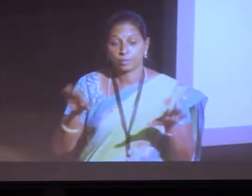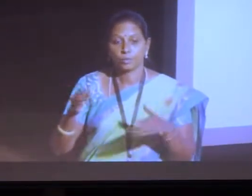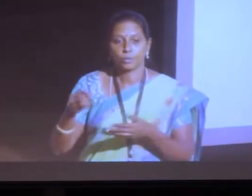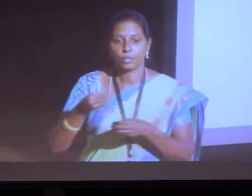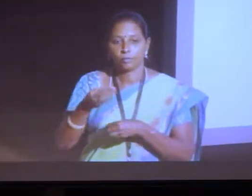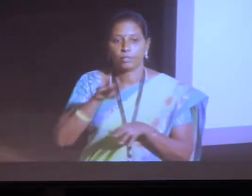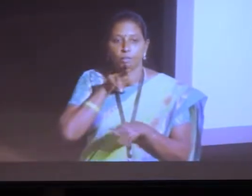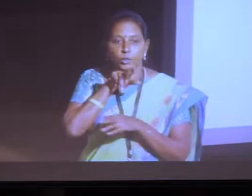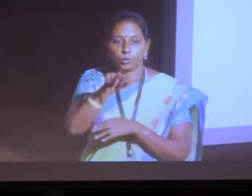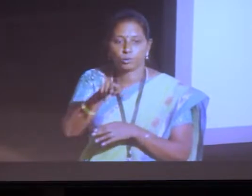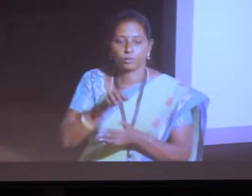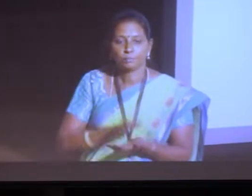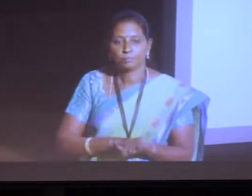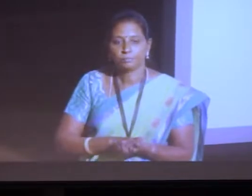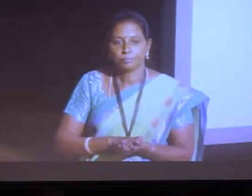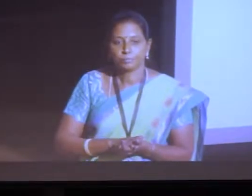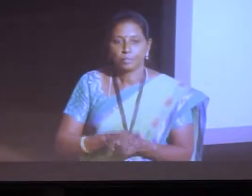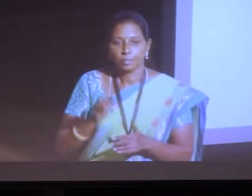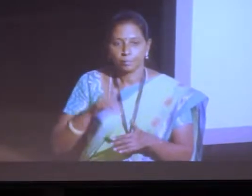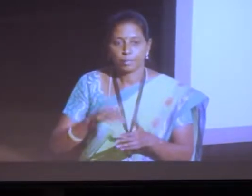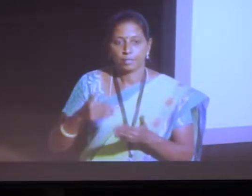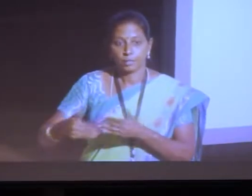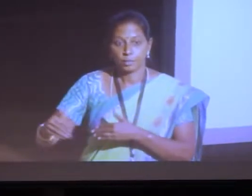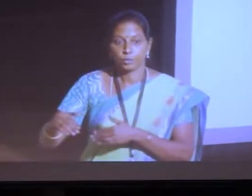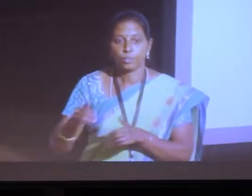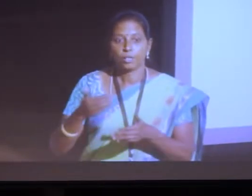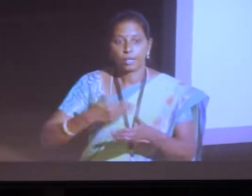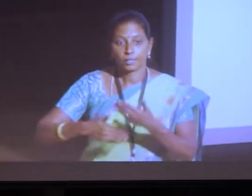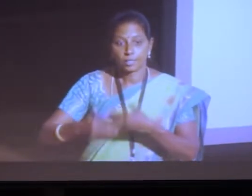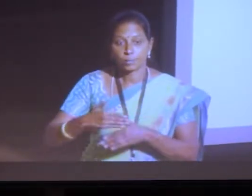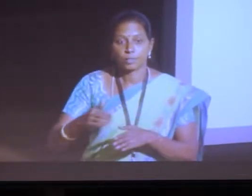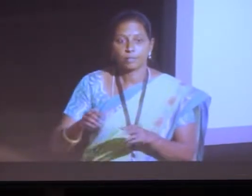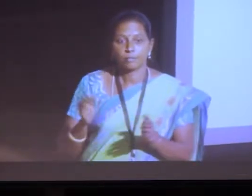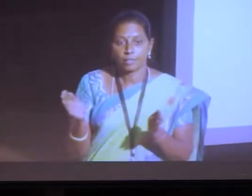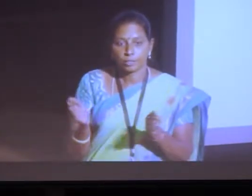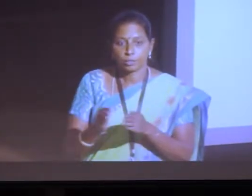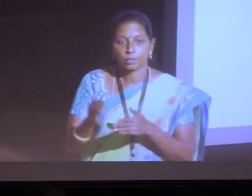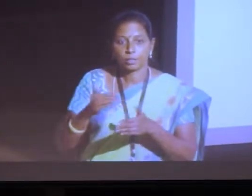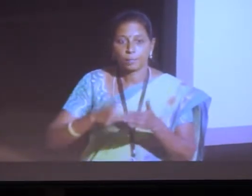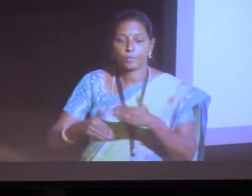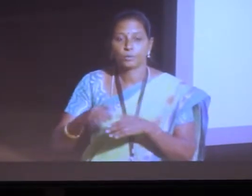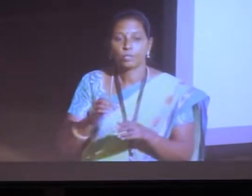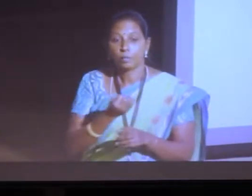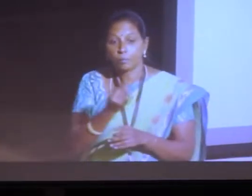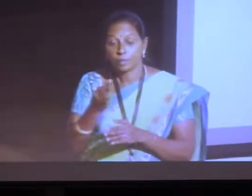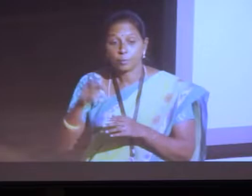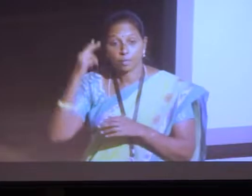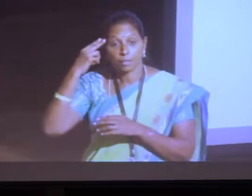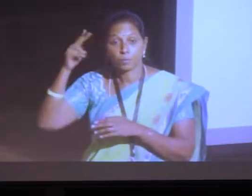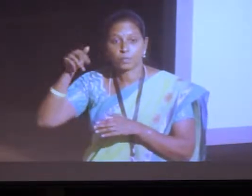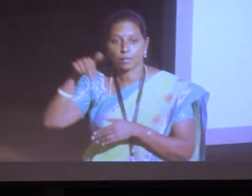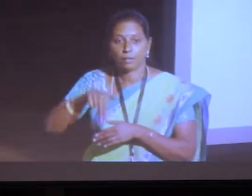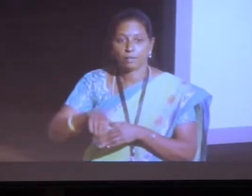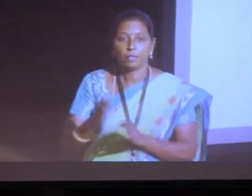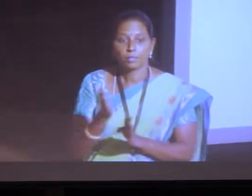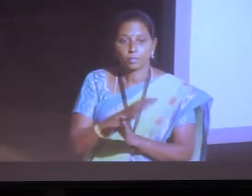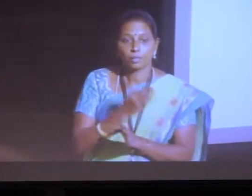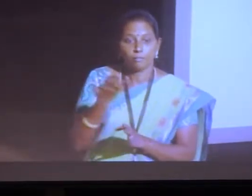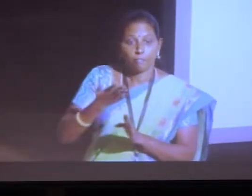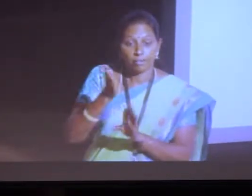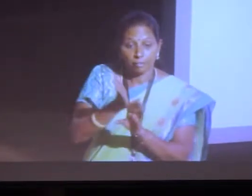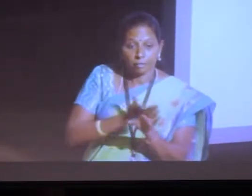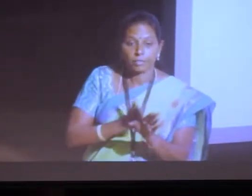giving this talk. My entry into accessibility has been fairly short compared to many experts here, just about 4 or 5